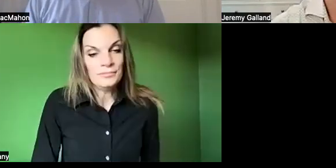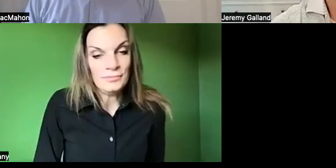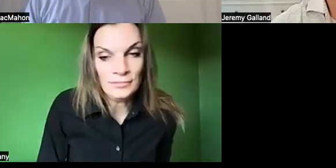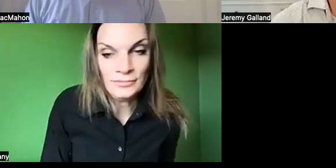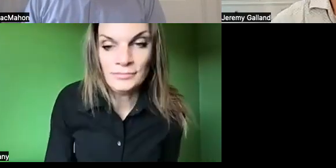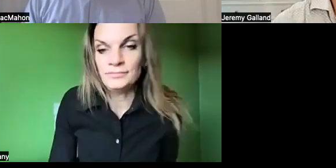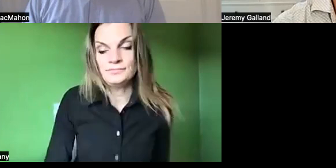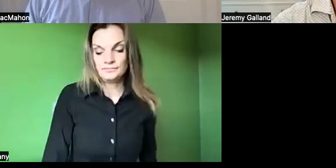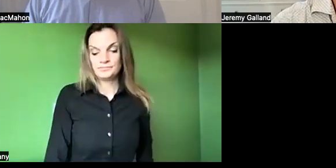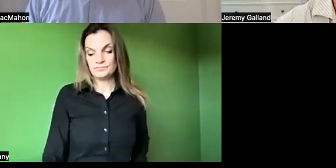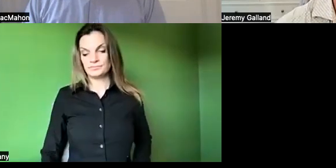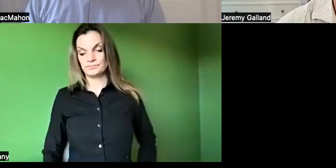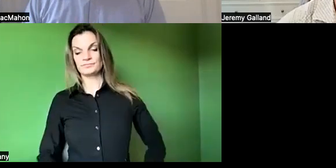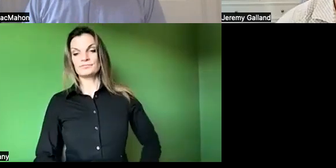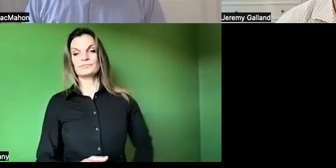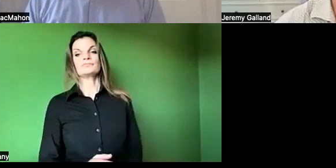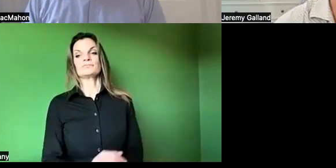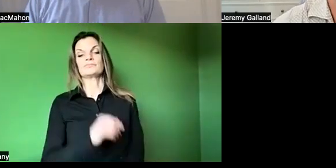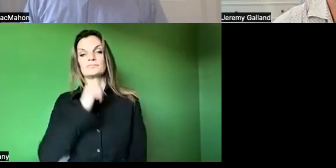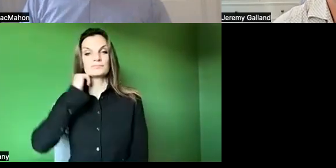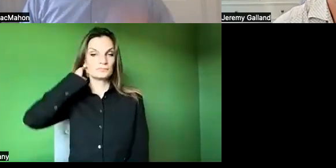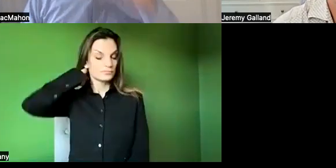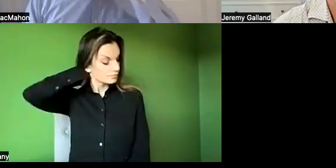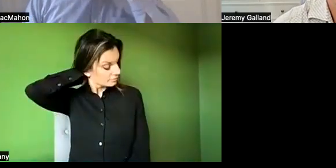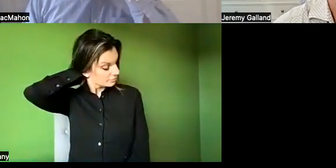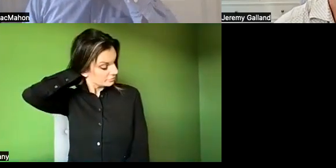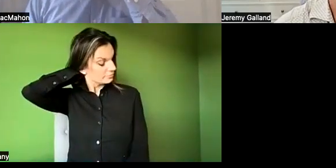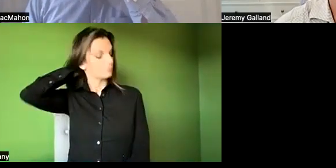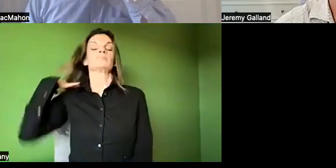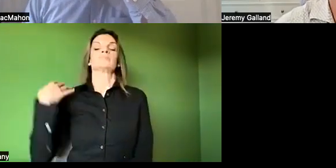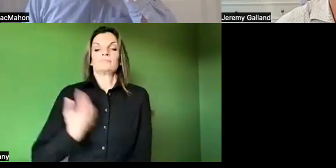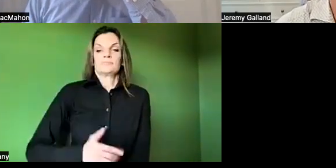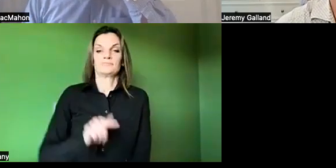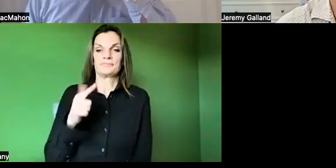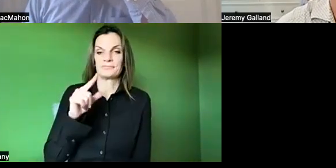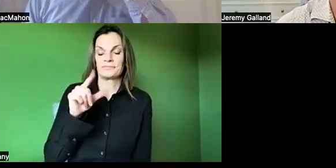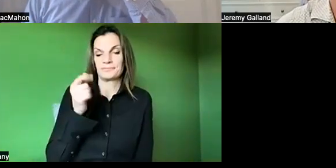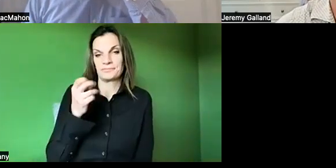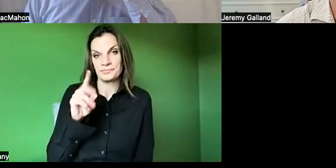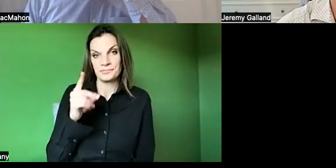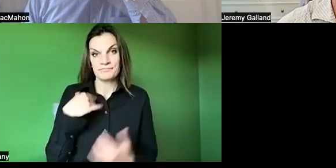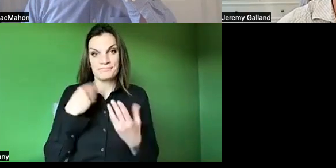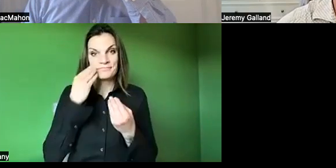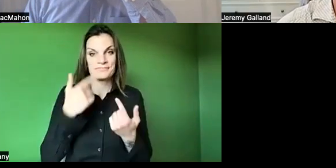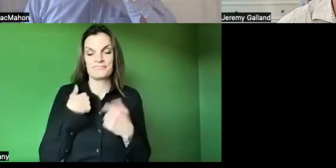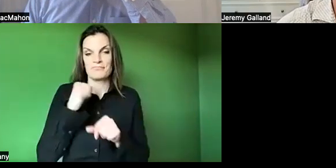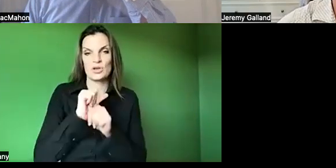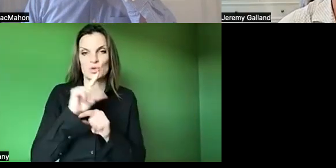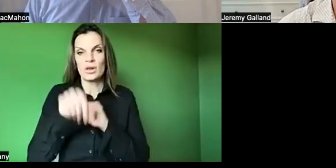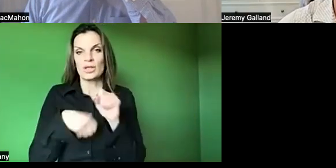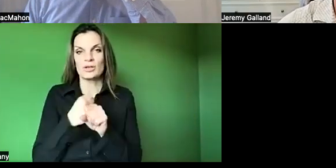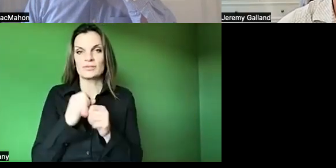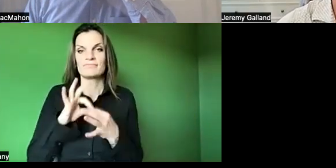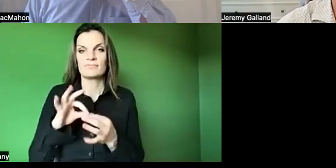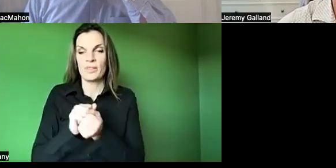John. So the skills that I bring to the board, for 20 years, I worked in finance. I'm very comfortable with